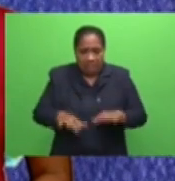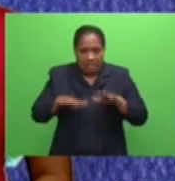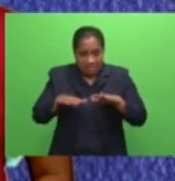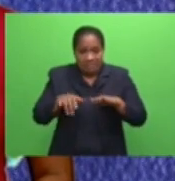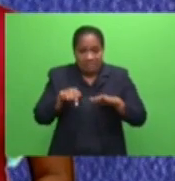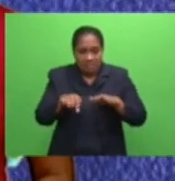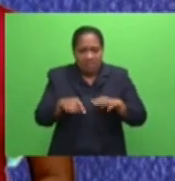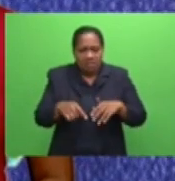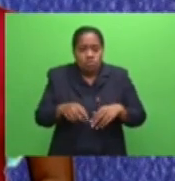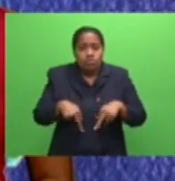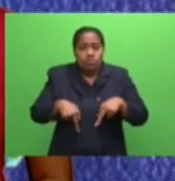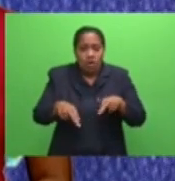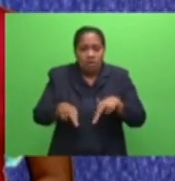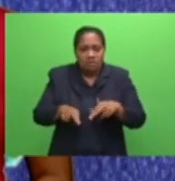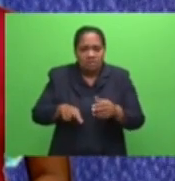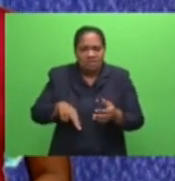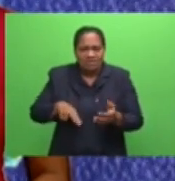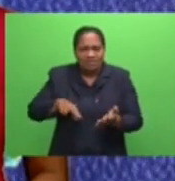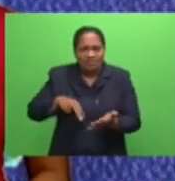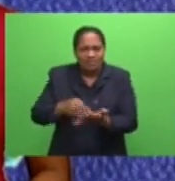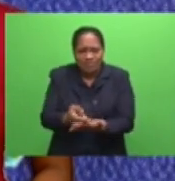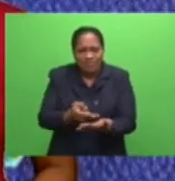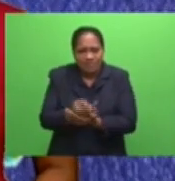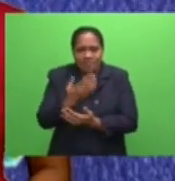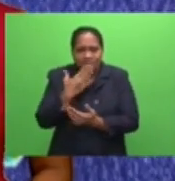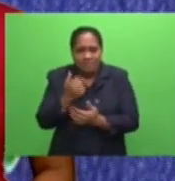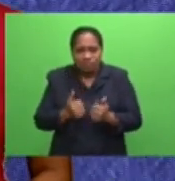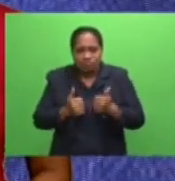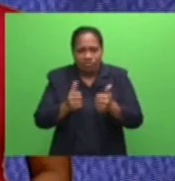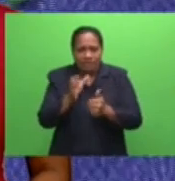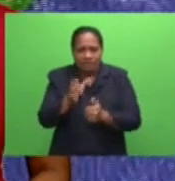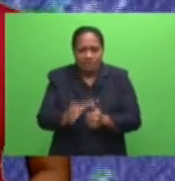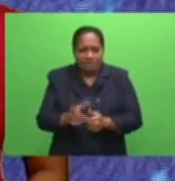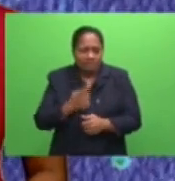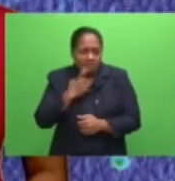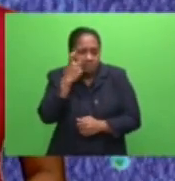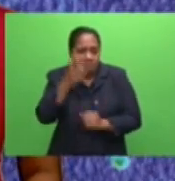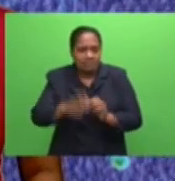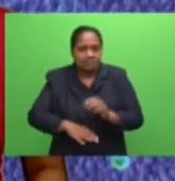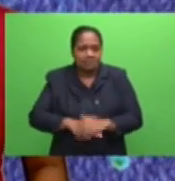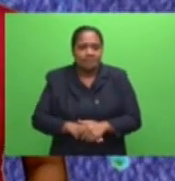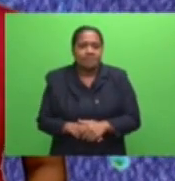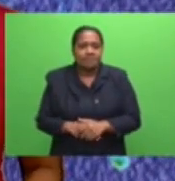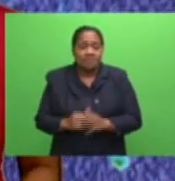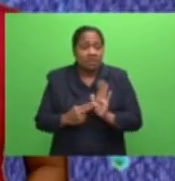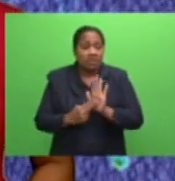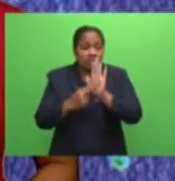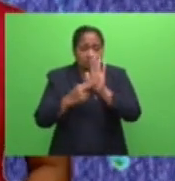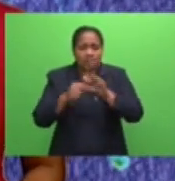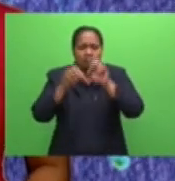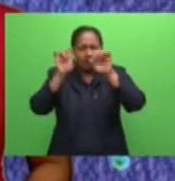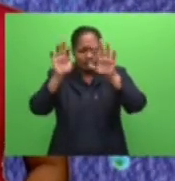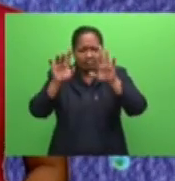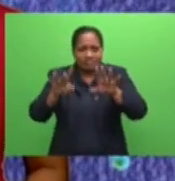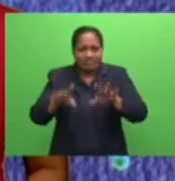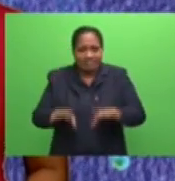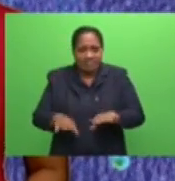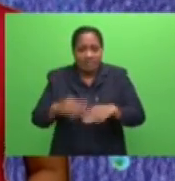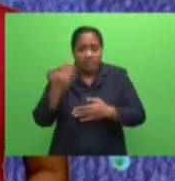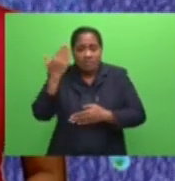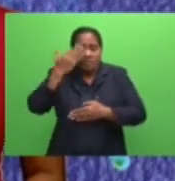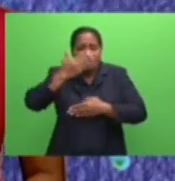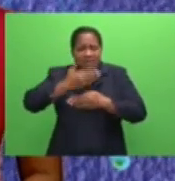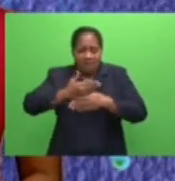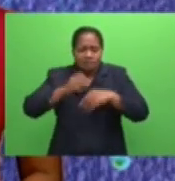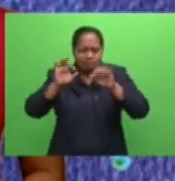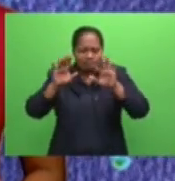quite slippery, so motorists take care. And up north, the rain spread out here as well. The night will have few